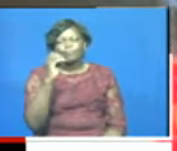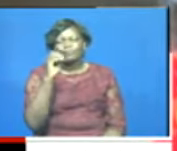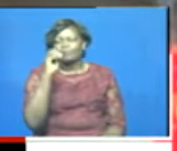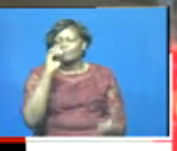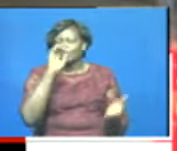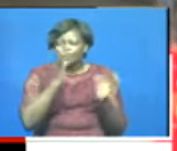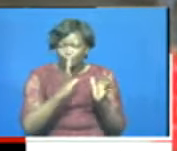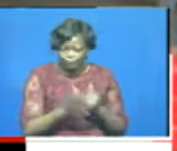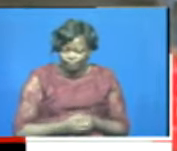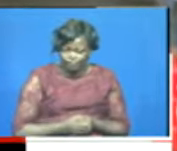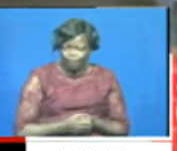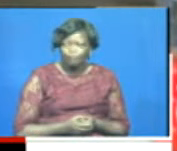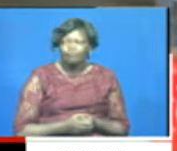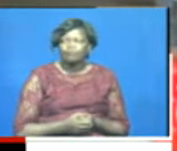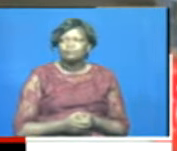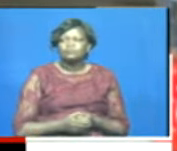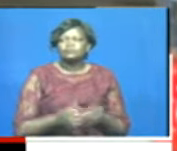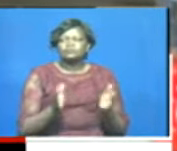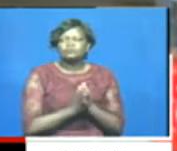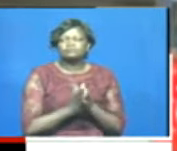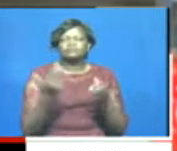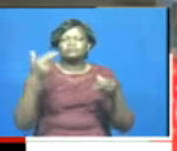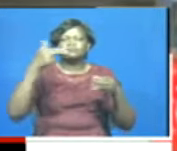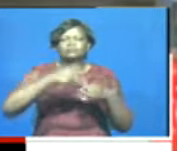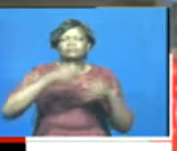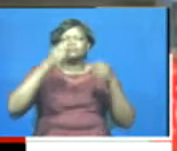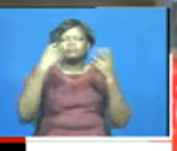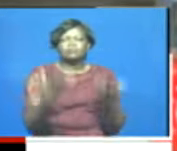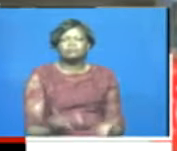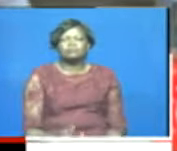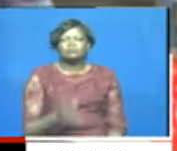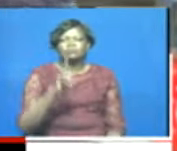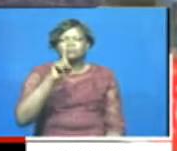140.75 shillings. And the kerosene will be going at around